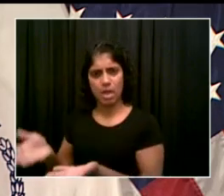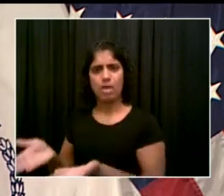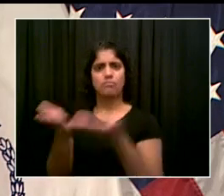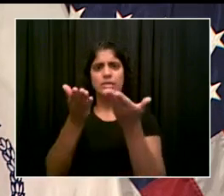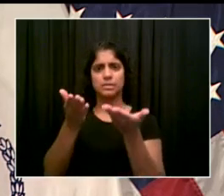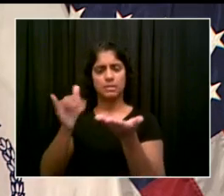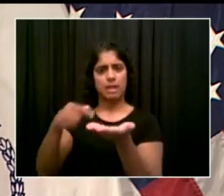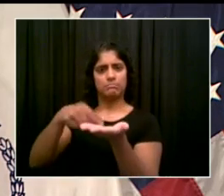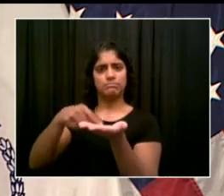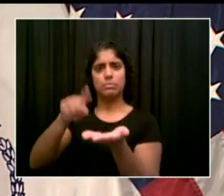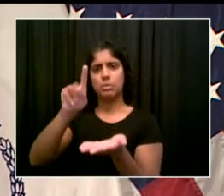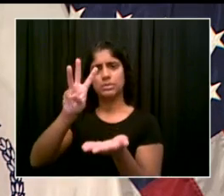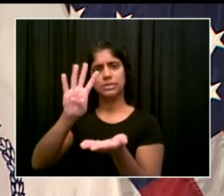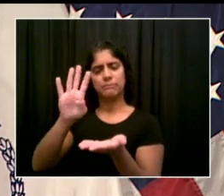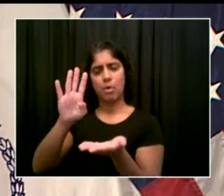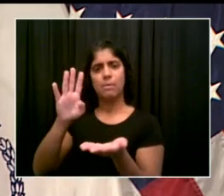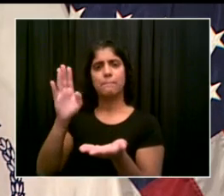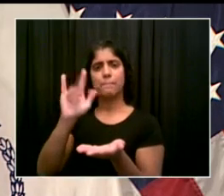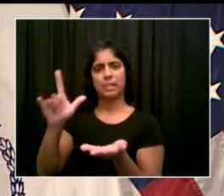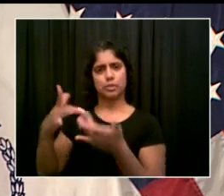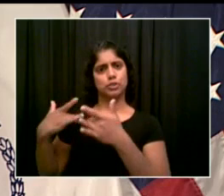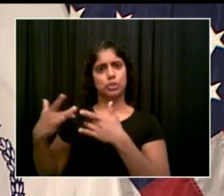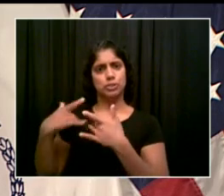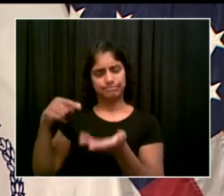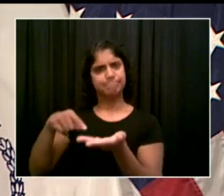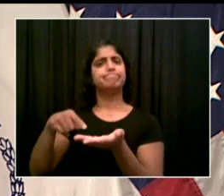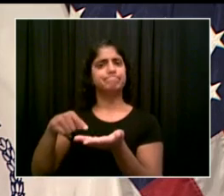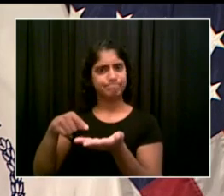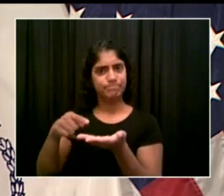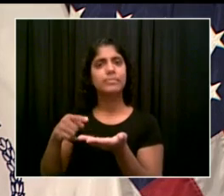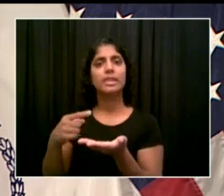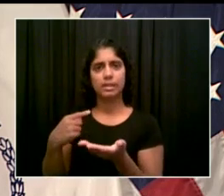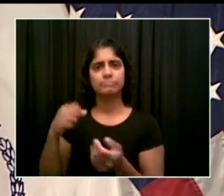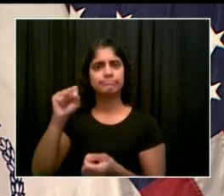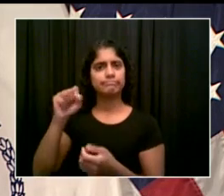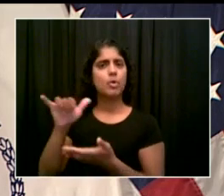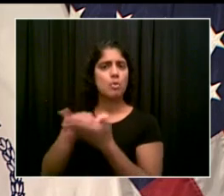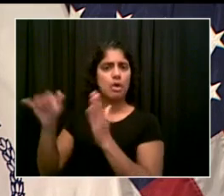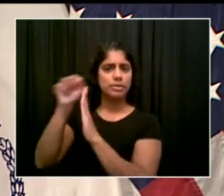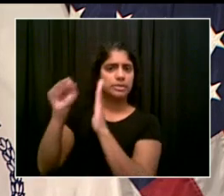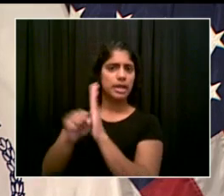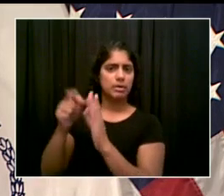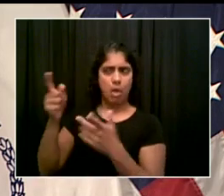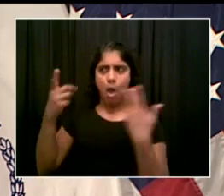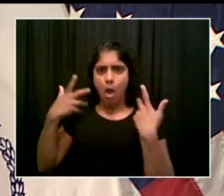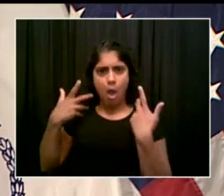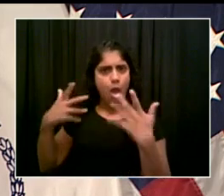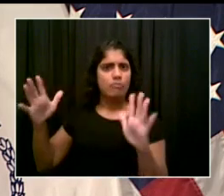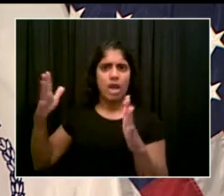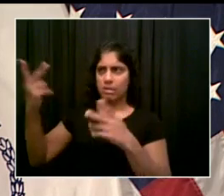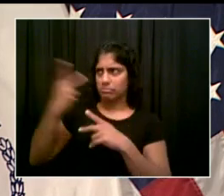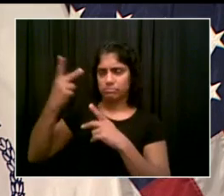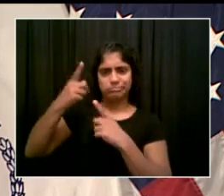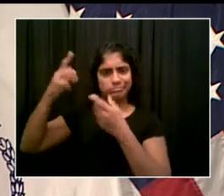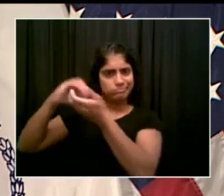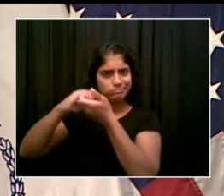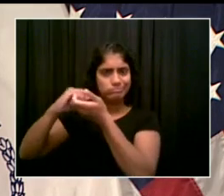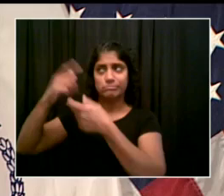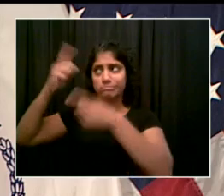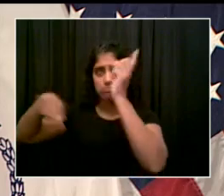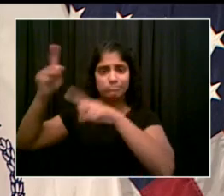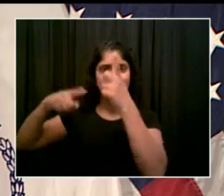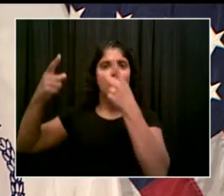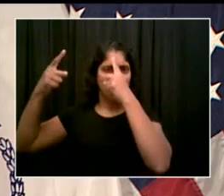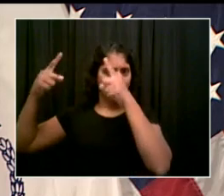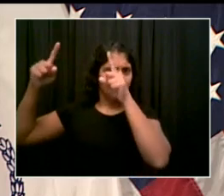the Assembly did. And now we have the possibility, which is we've been waiting for a long time, get the voucher numbers up, the value up, city